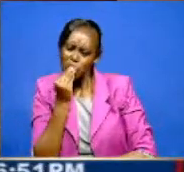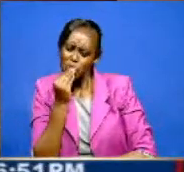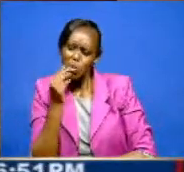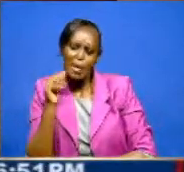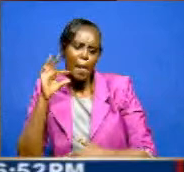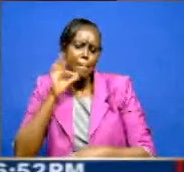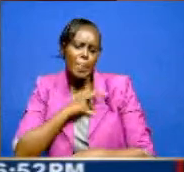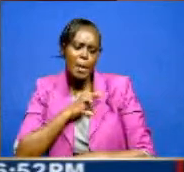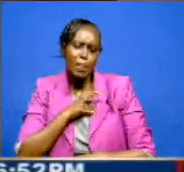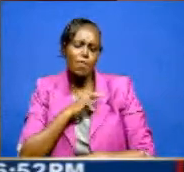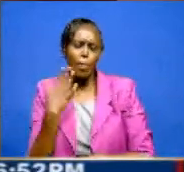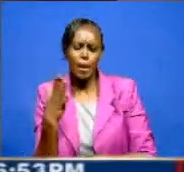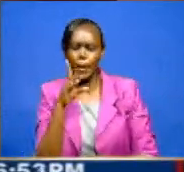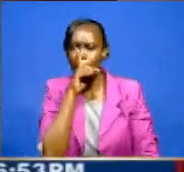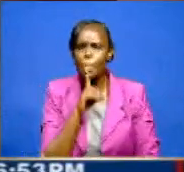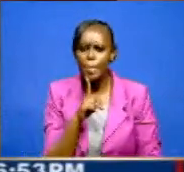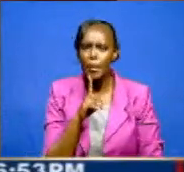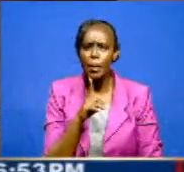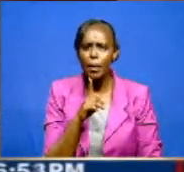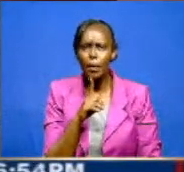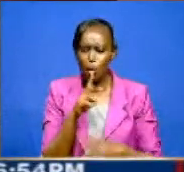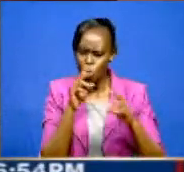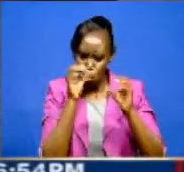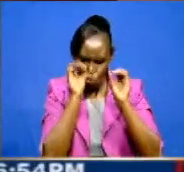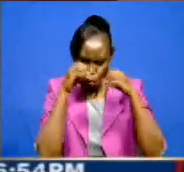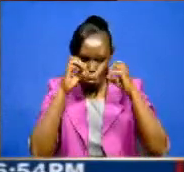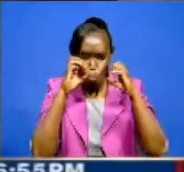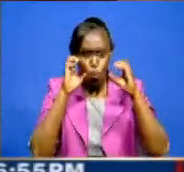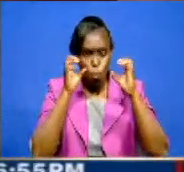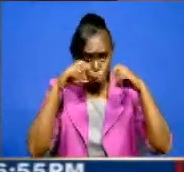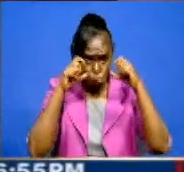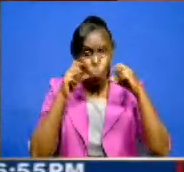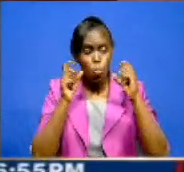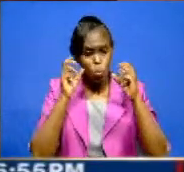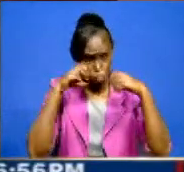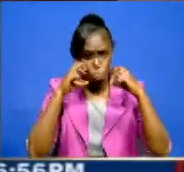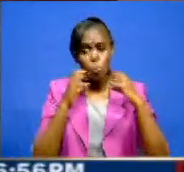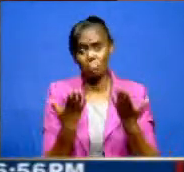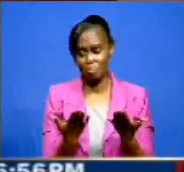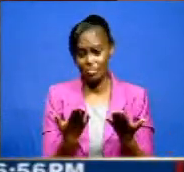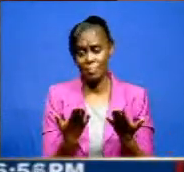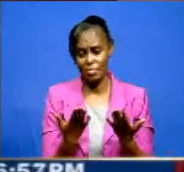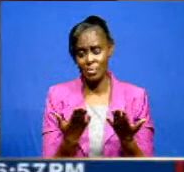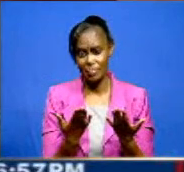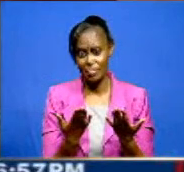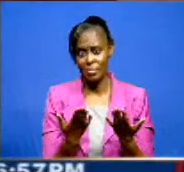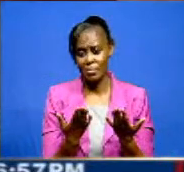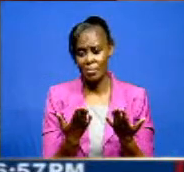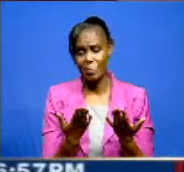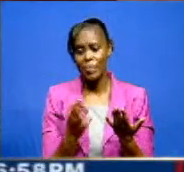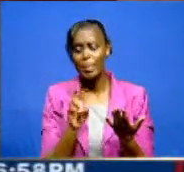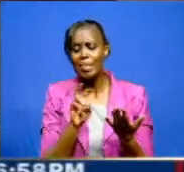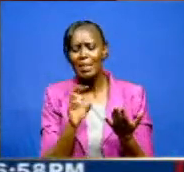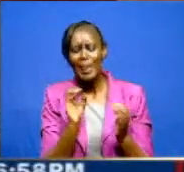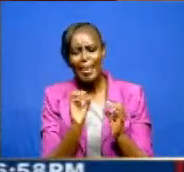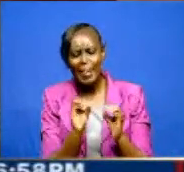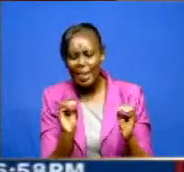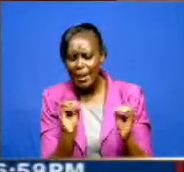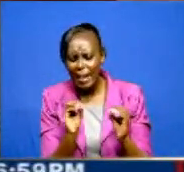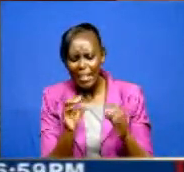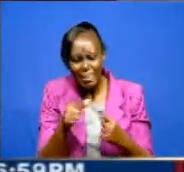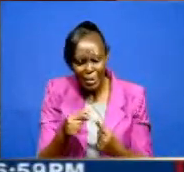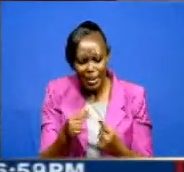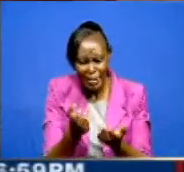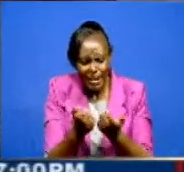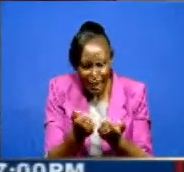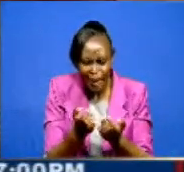the mung bean. Let's go and Google if you don't know. Look at the nutrients, right? There's nothing you need